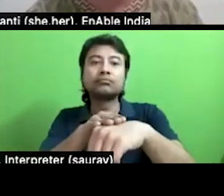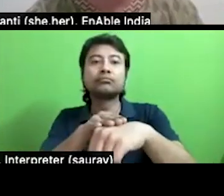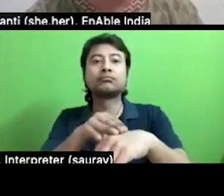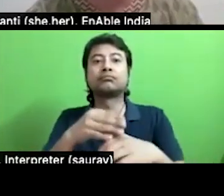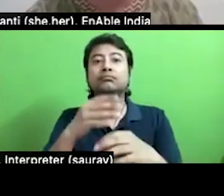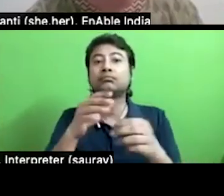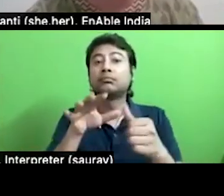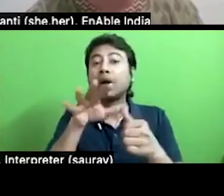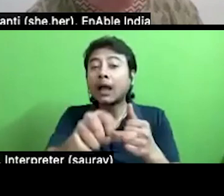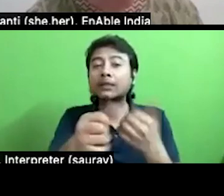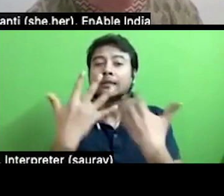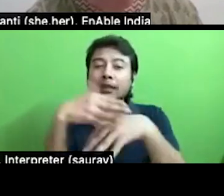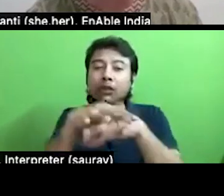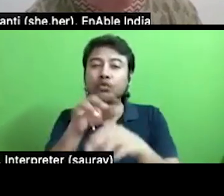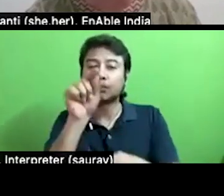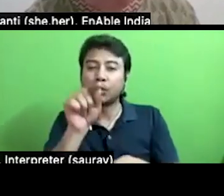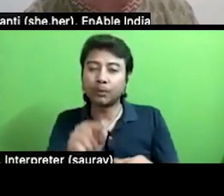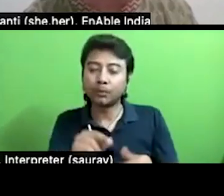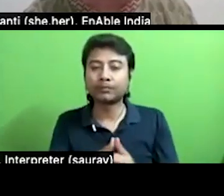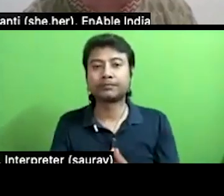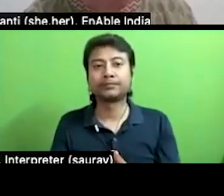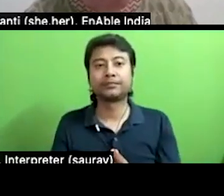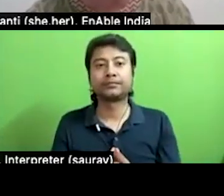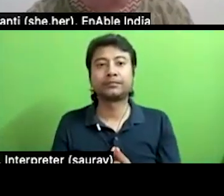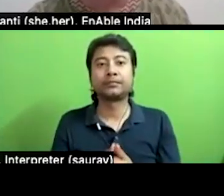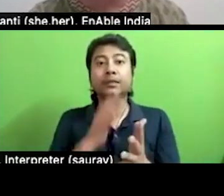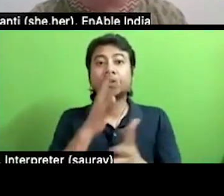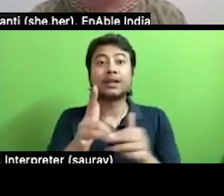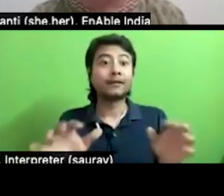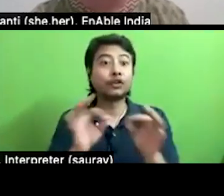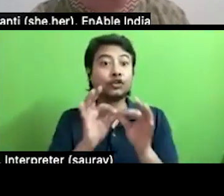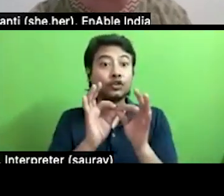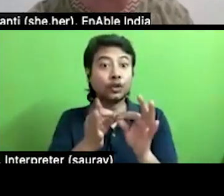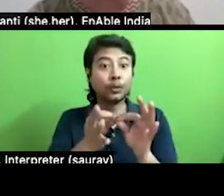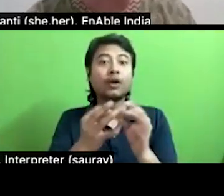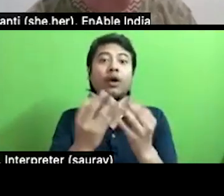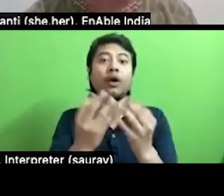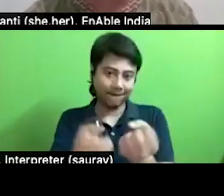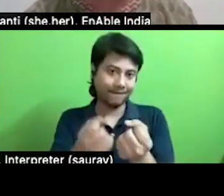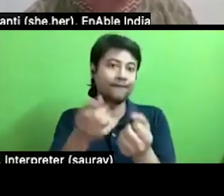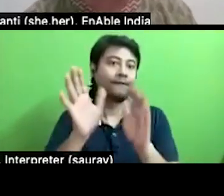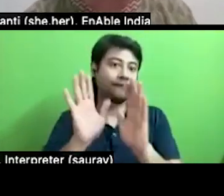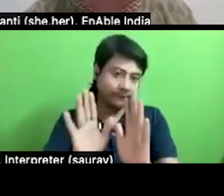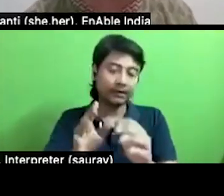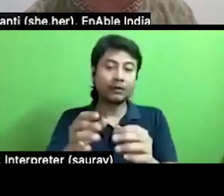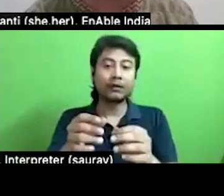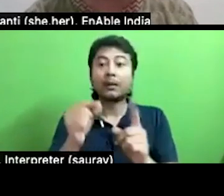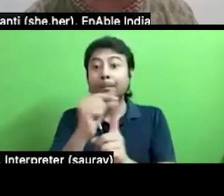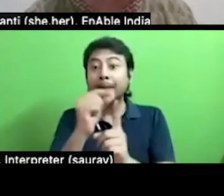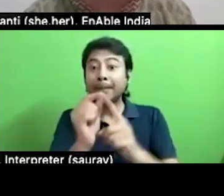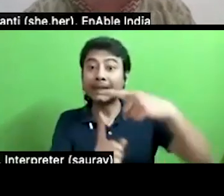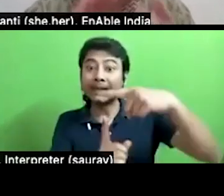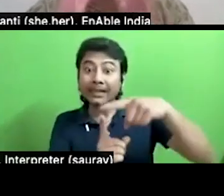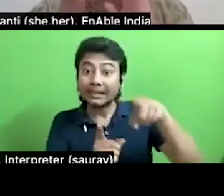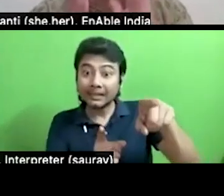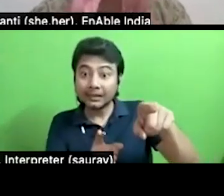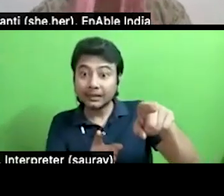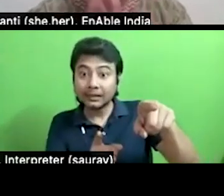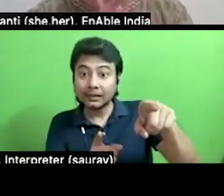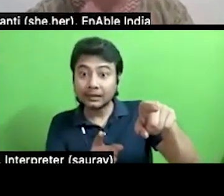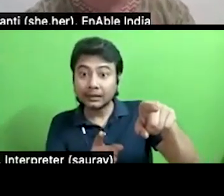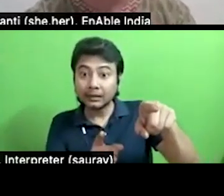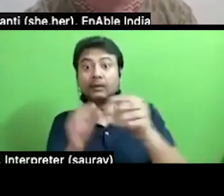But the interpreter has been sent the presentation in advance, and they have the glossary of words. They've